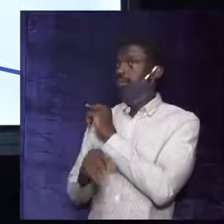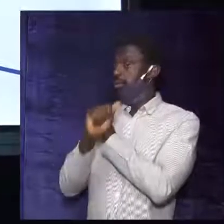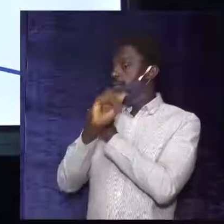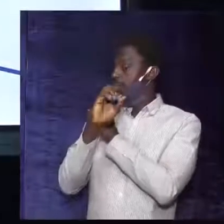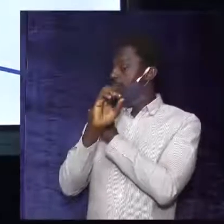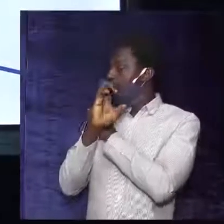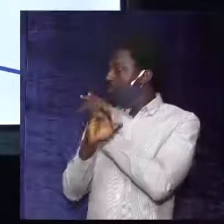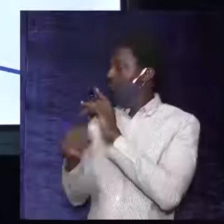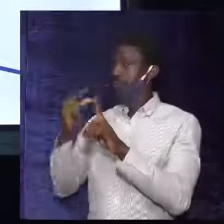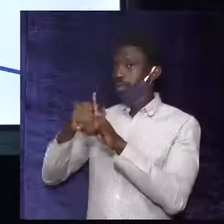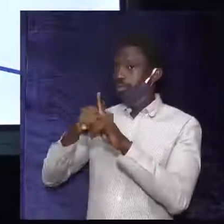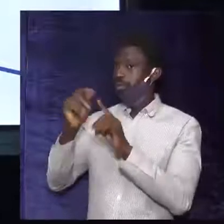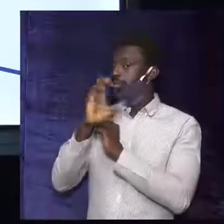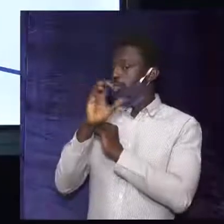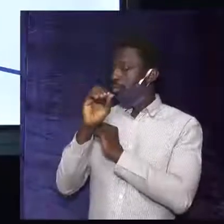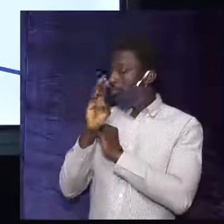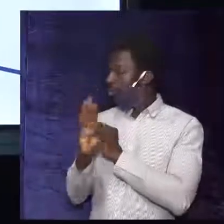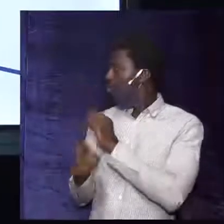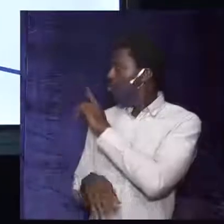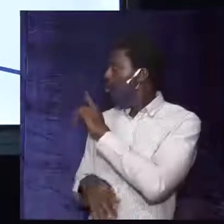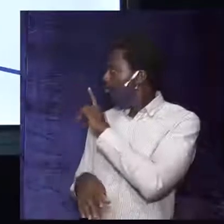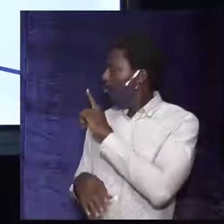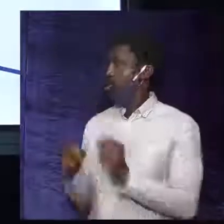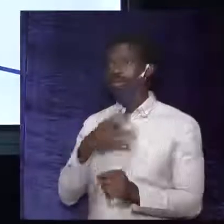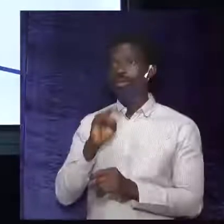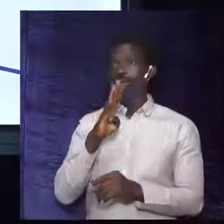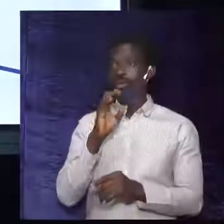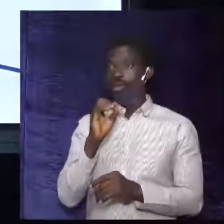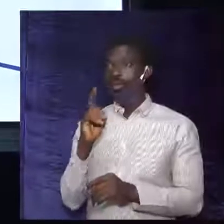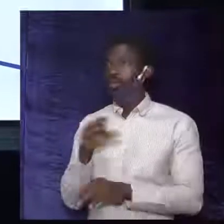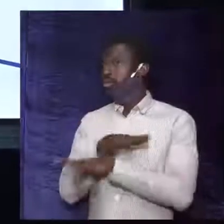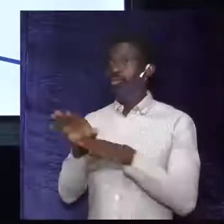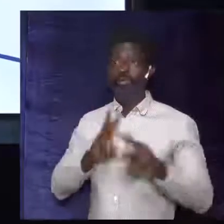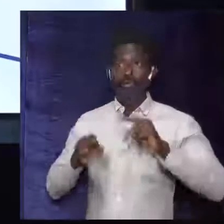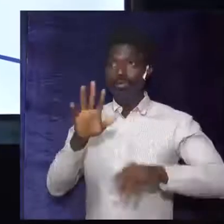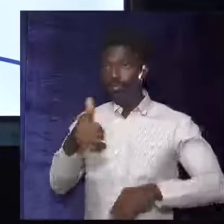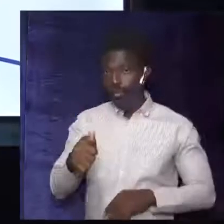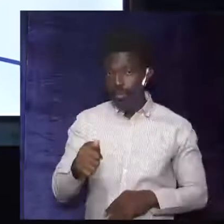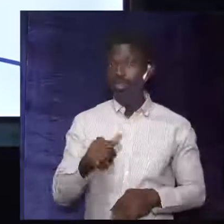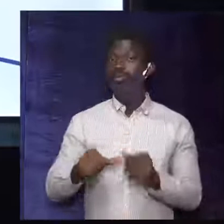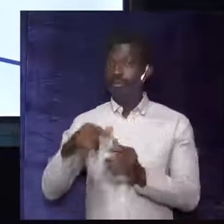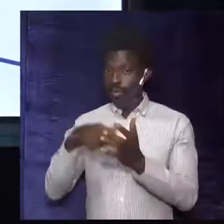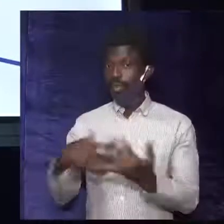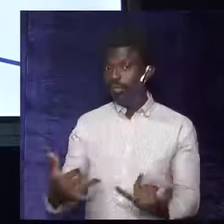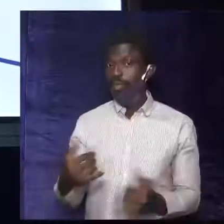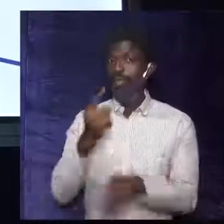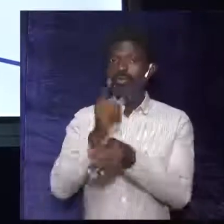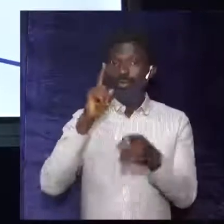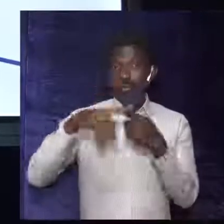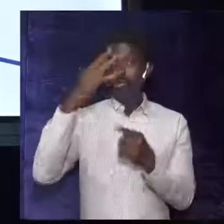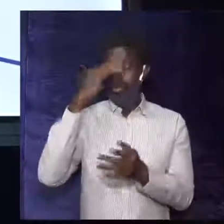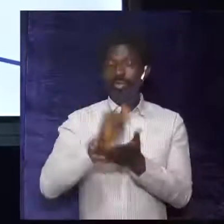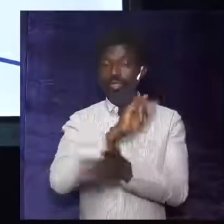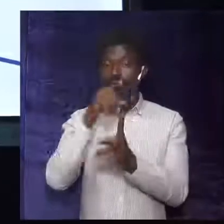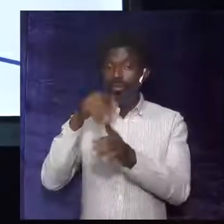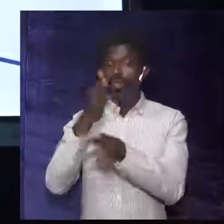have AOC, COB, and DOB. You do not need to worry yourself about this naming right now, just to know that